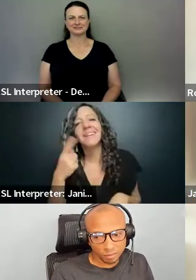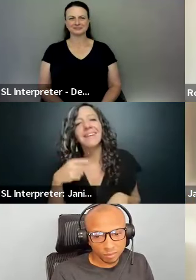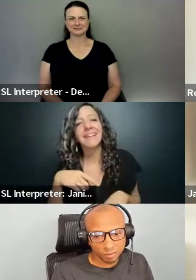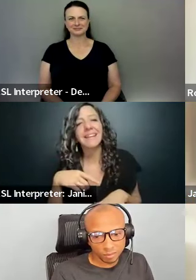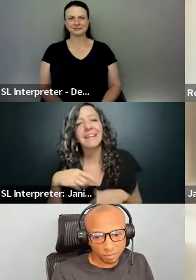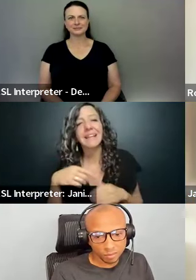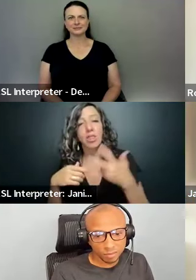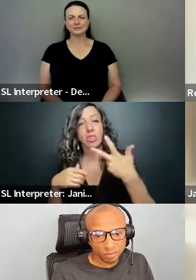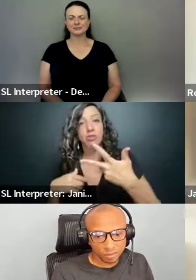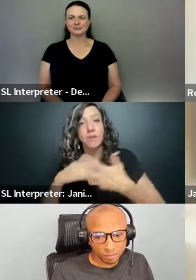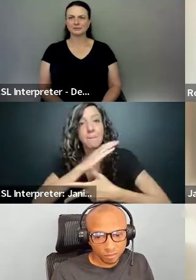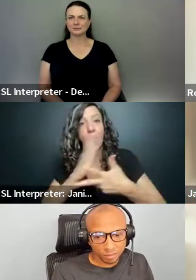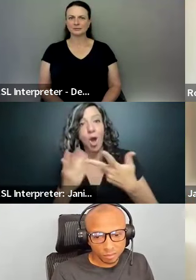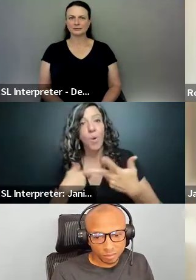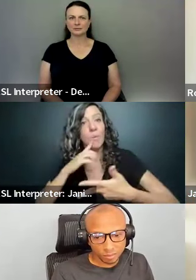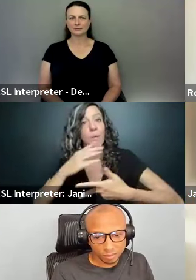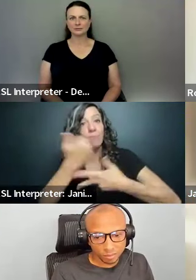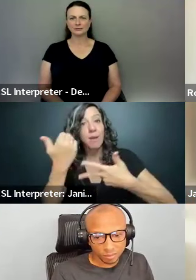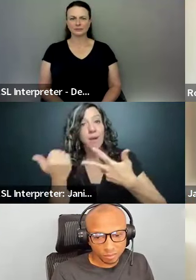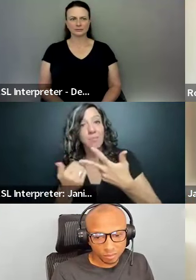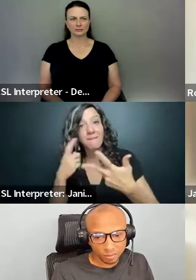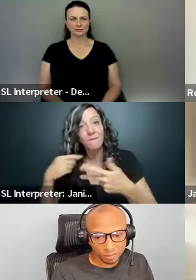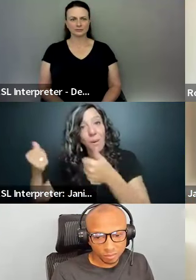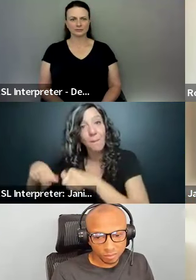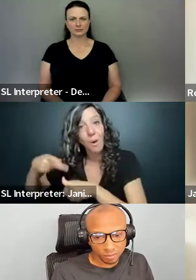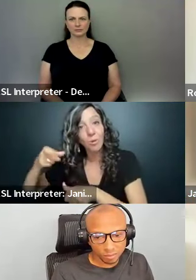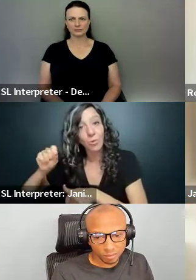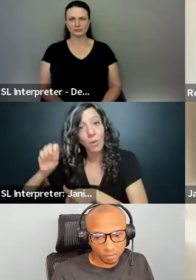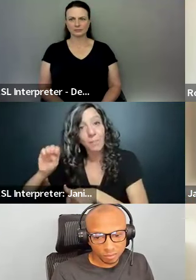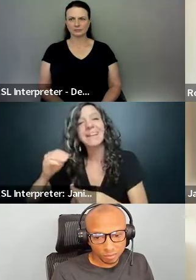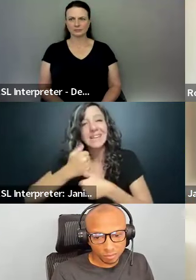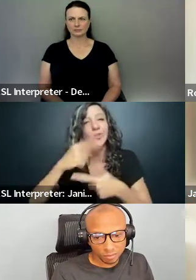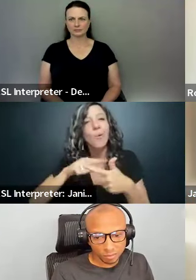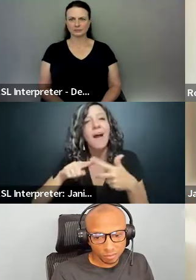So that's spread out as well. But yeah,